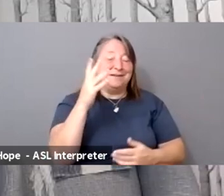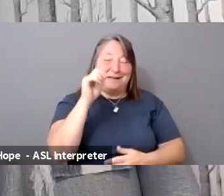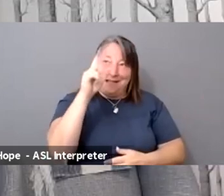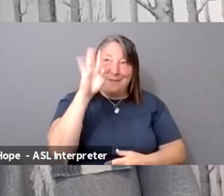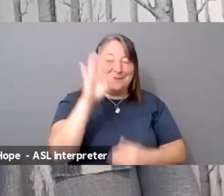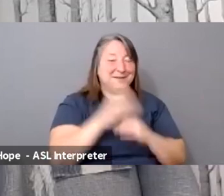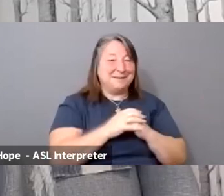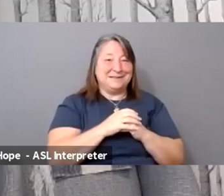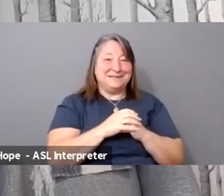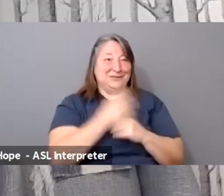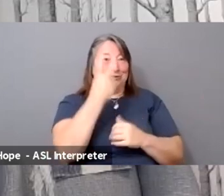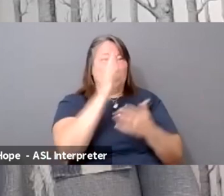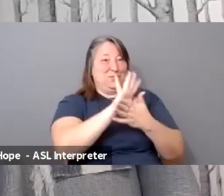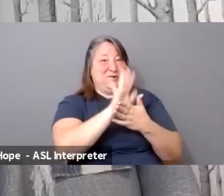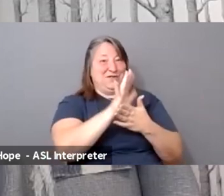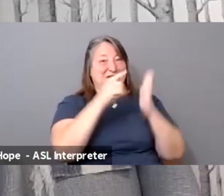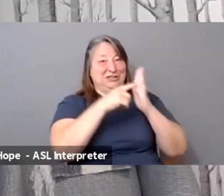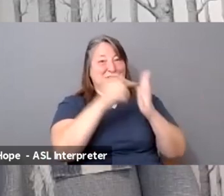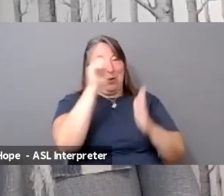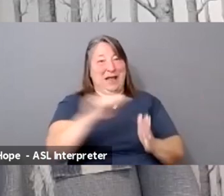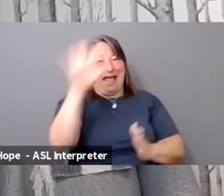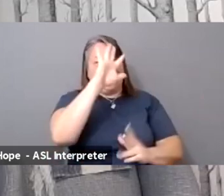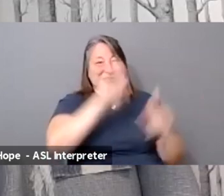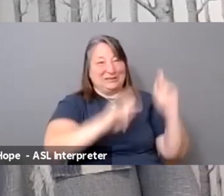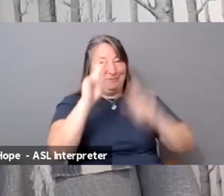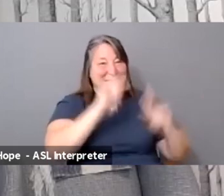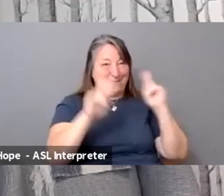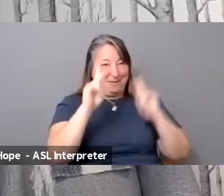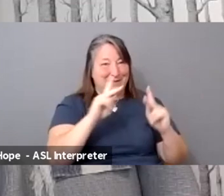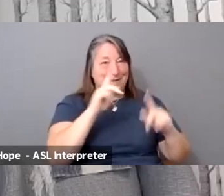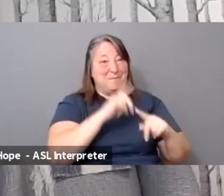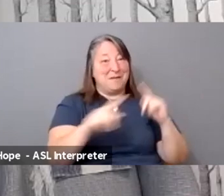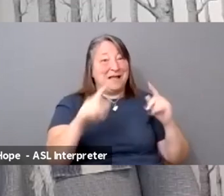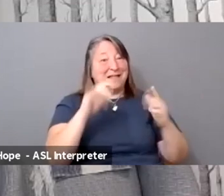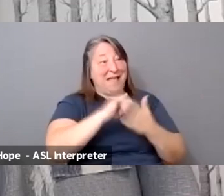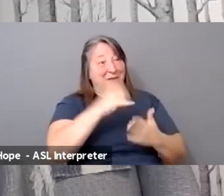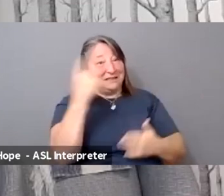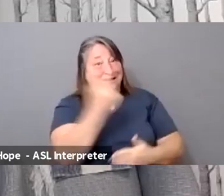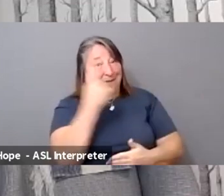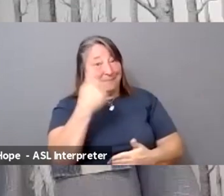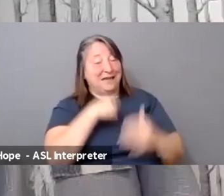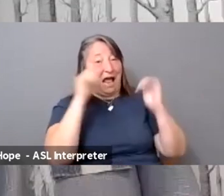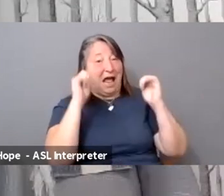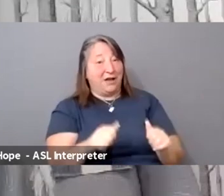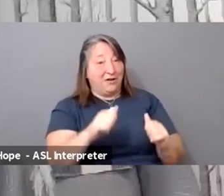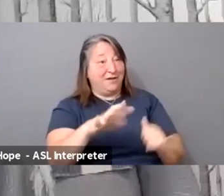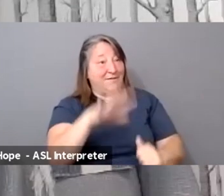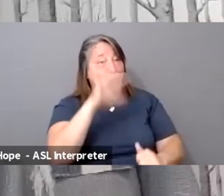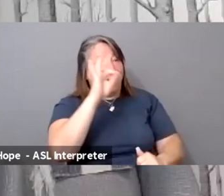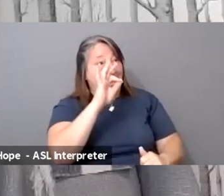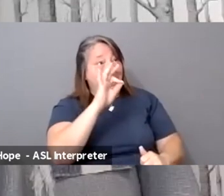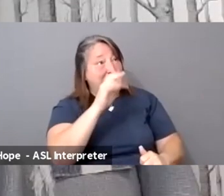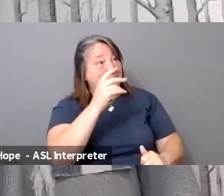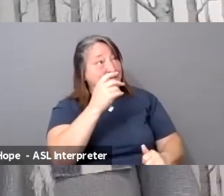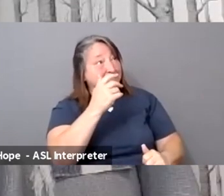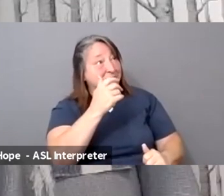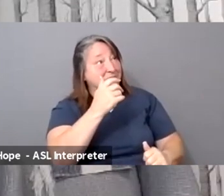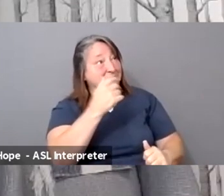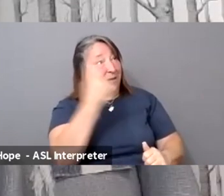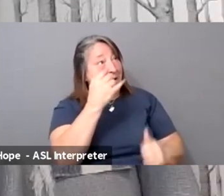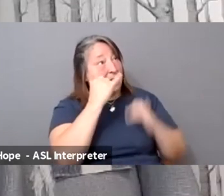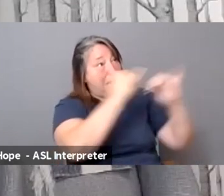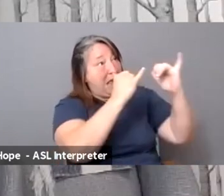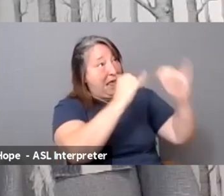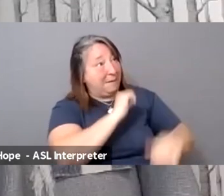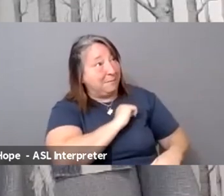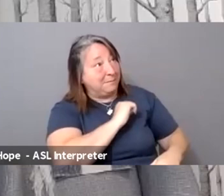But they're meaningful. And my point is that it was something that I was able to find myself in and escape